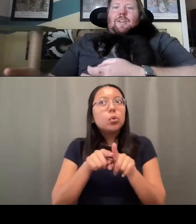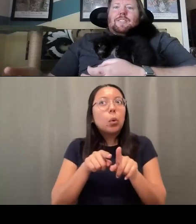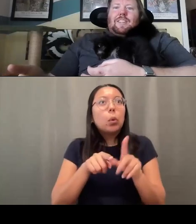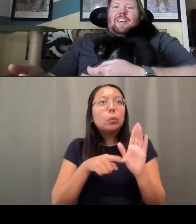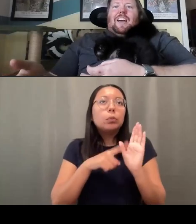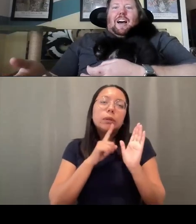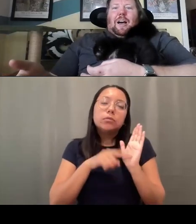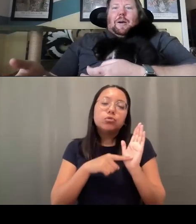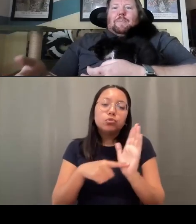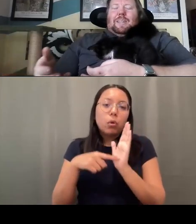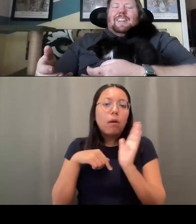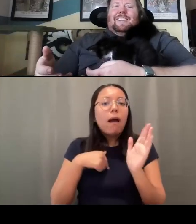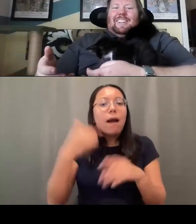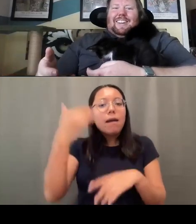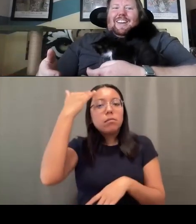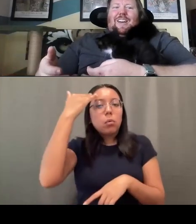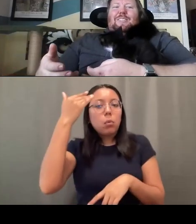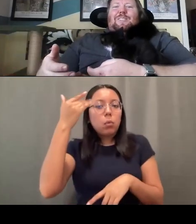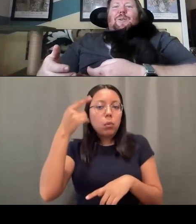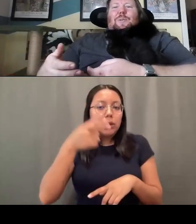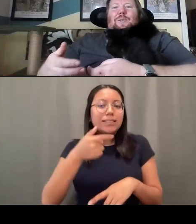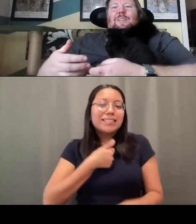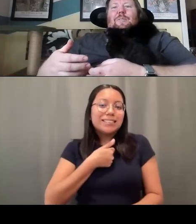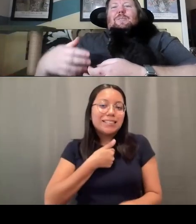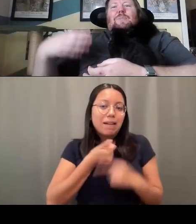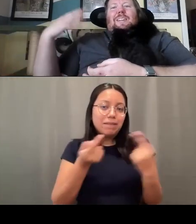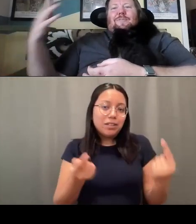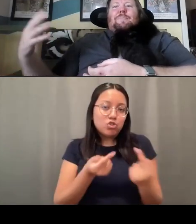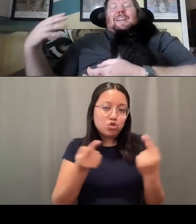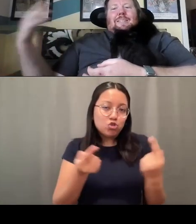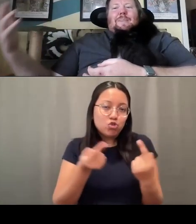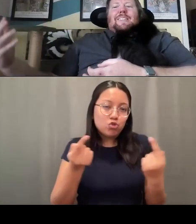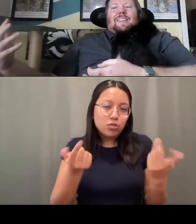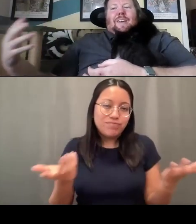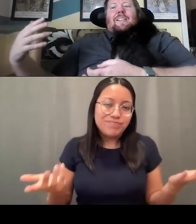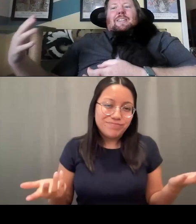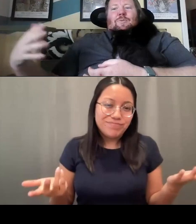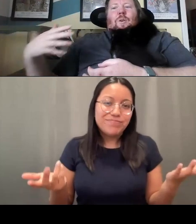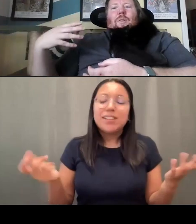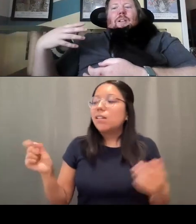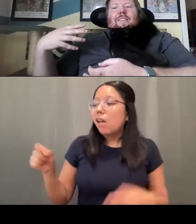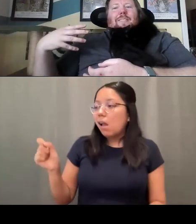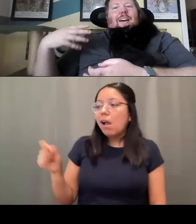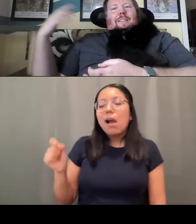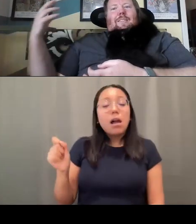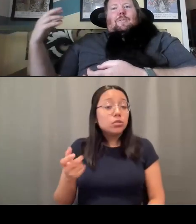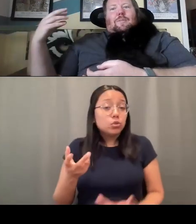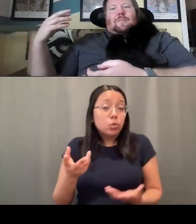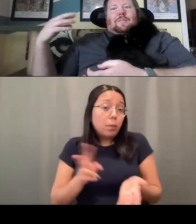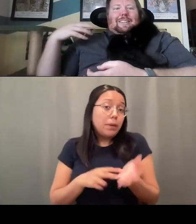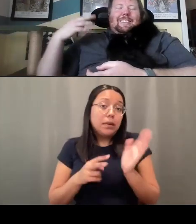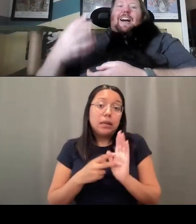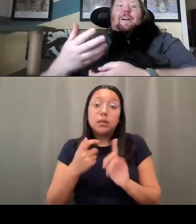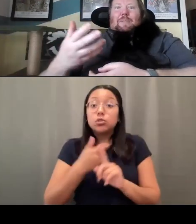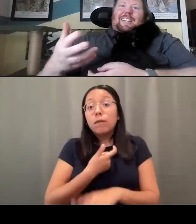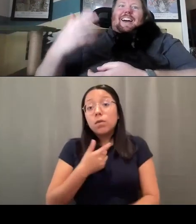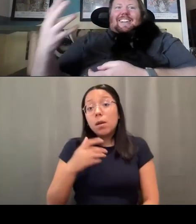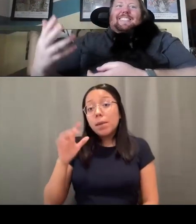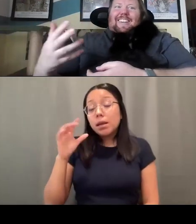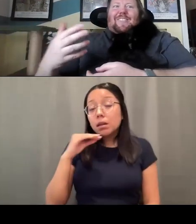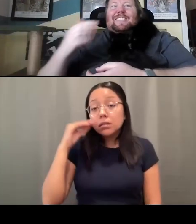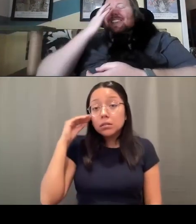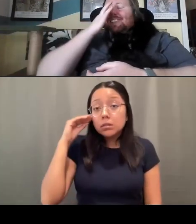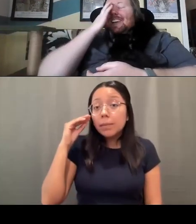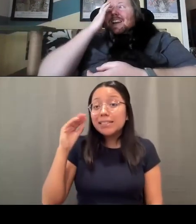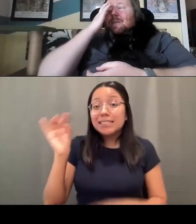self-injury Self-interest. behaviors. Yep. Um, Yep. so, Exactly. speaking from like a domestic violence role, I Yep. not being